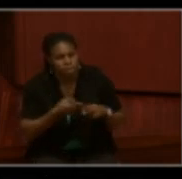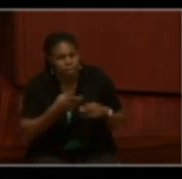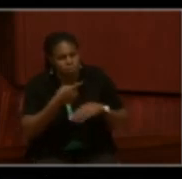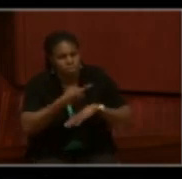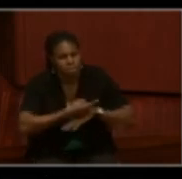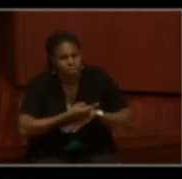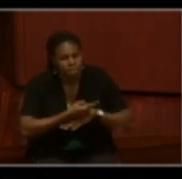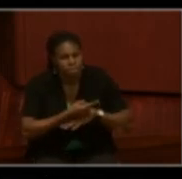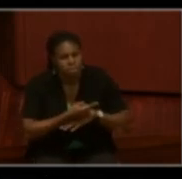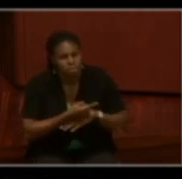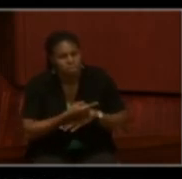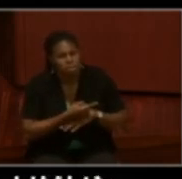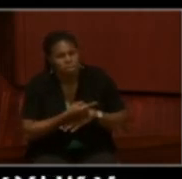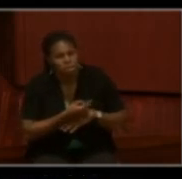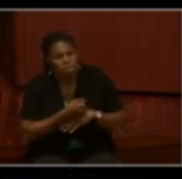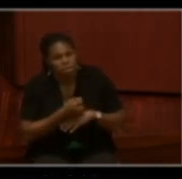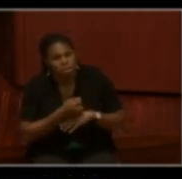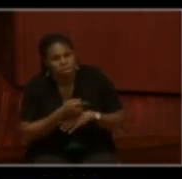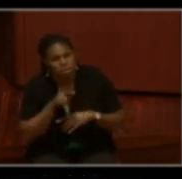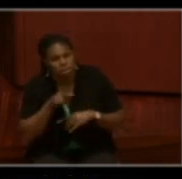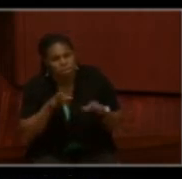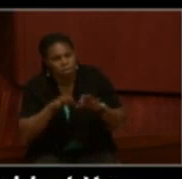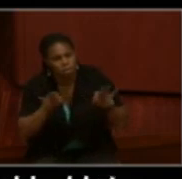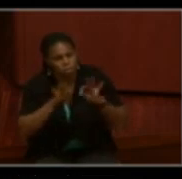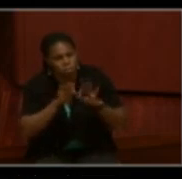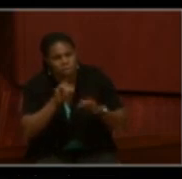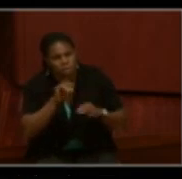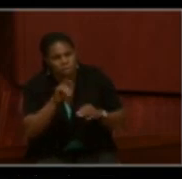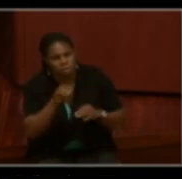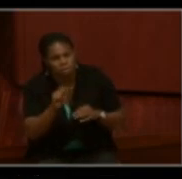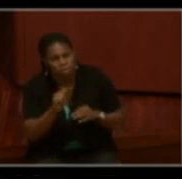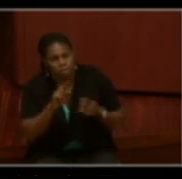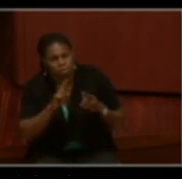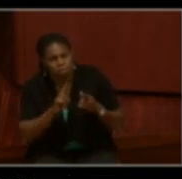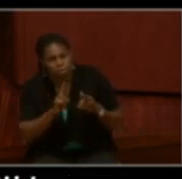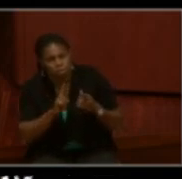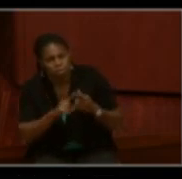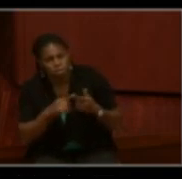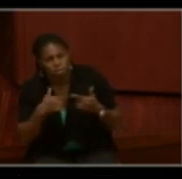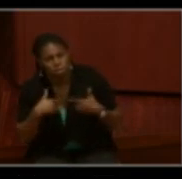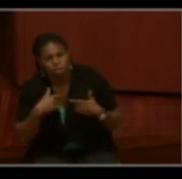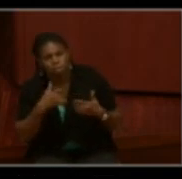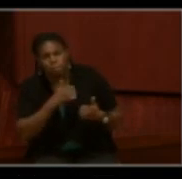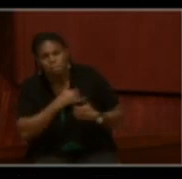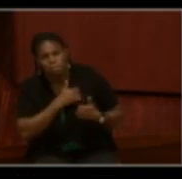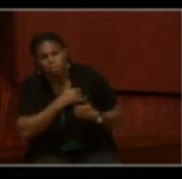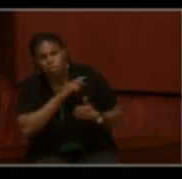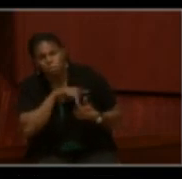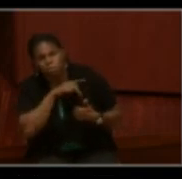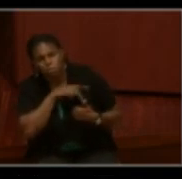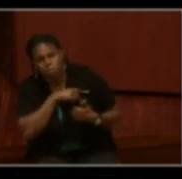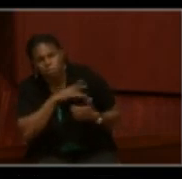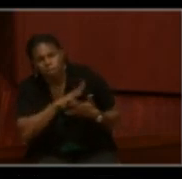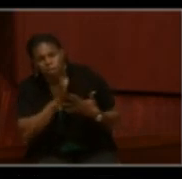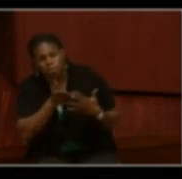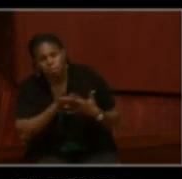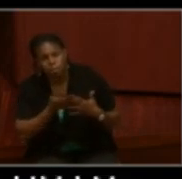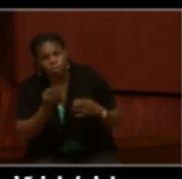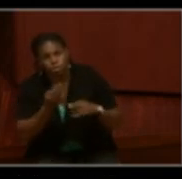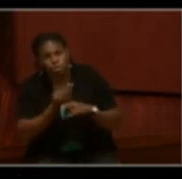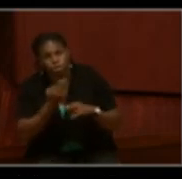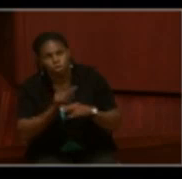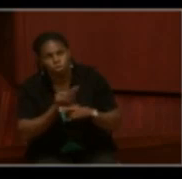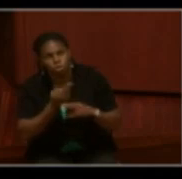service. These are the most critical data elements to reconstruct an official military personnel file and are often used to